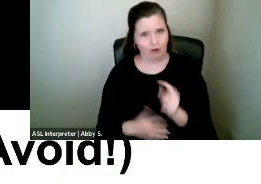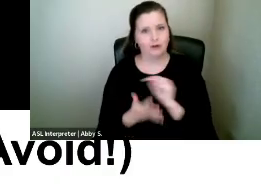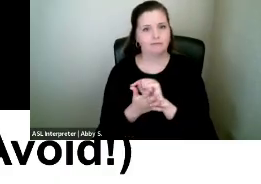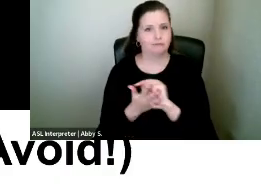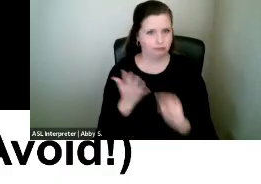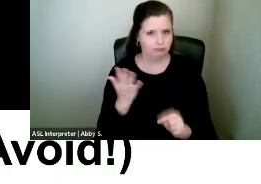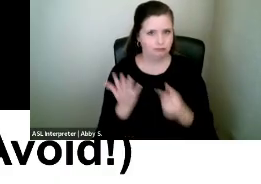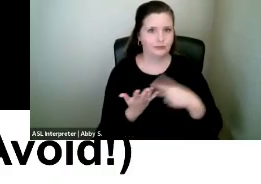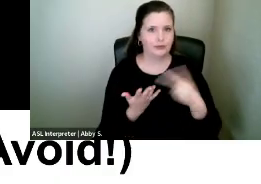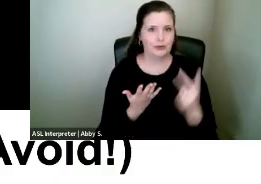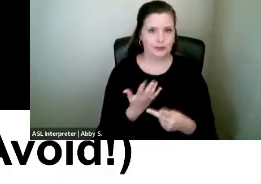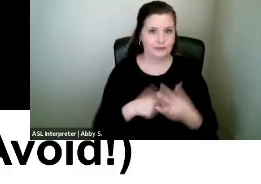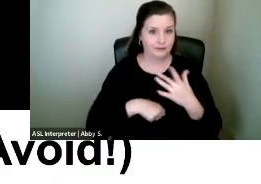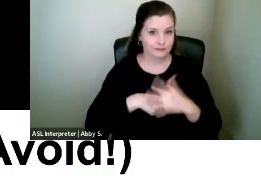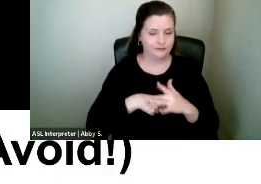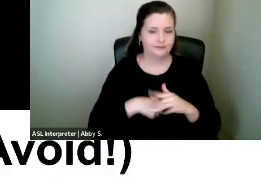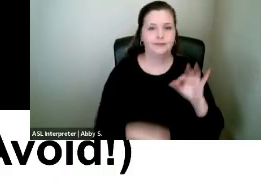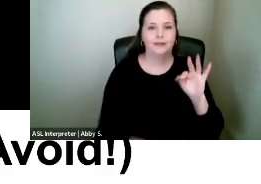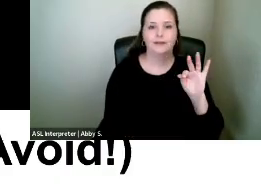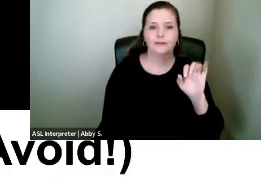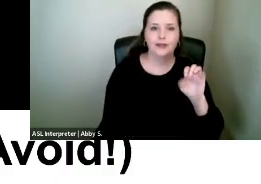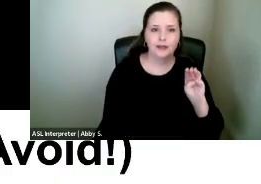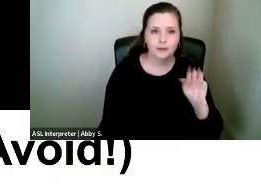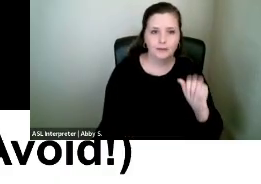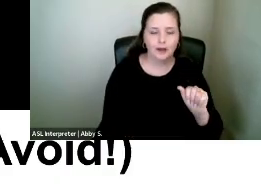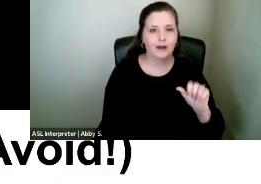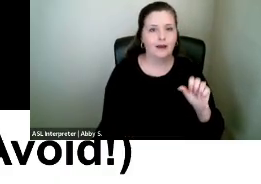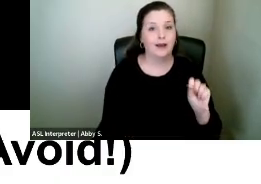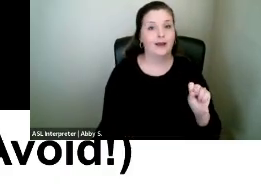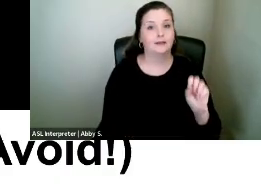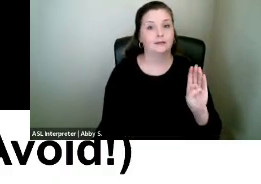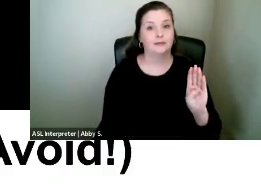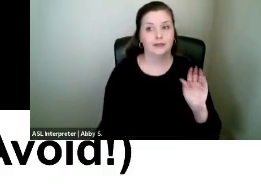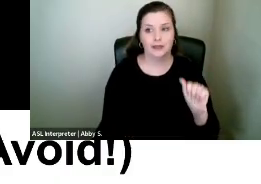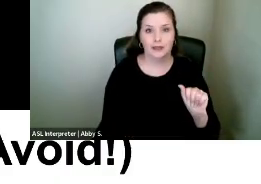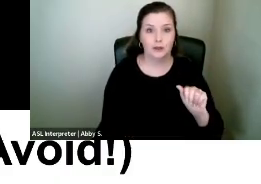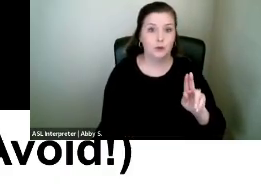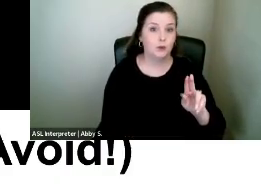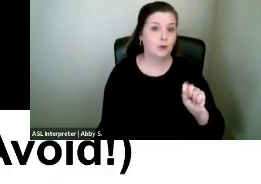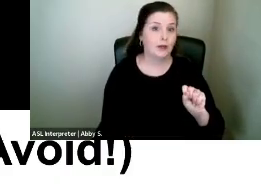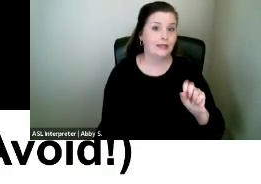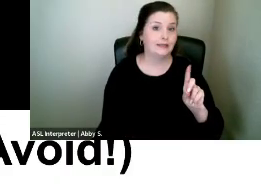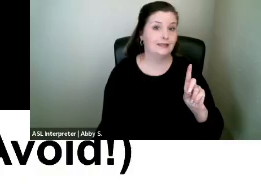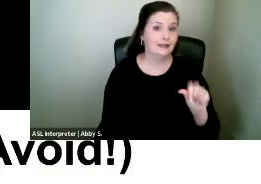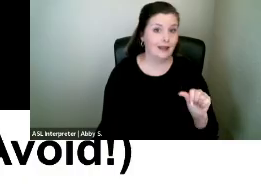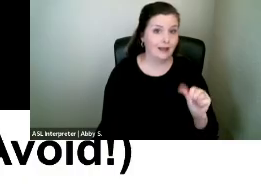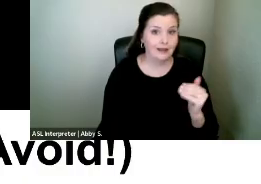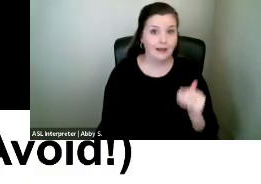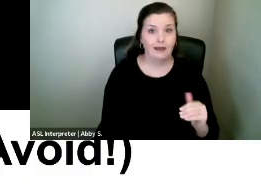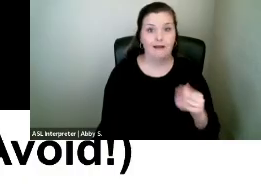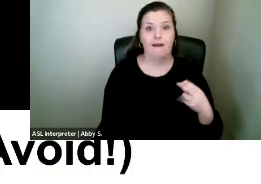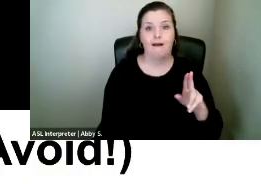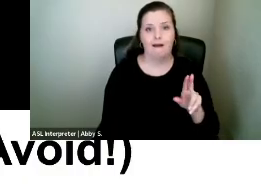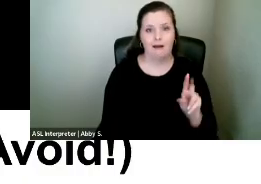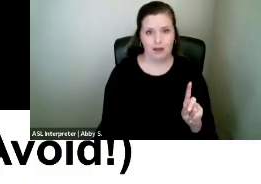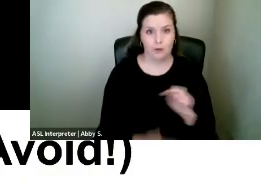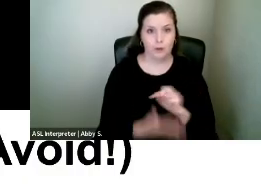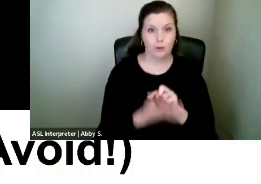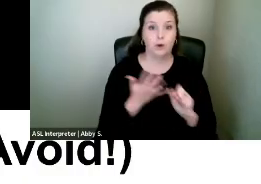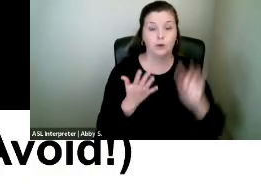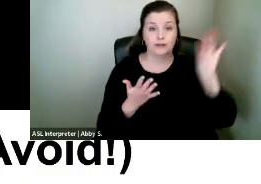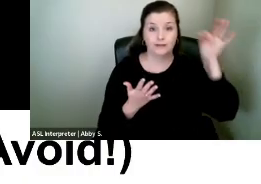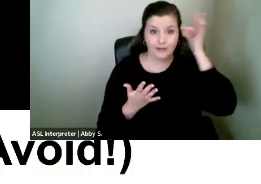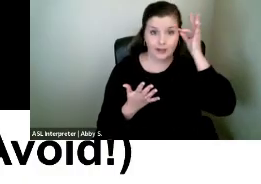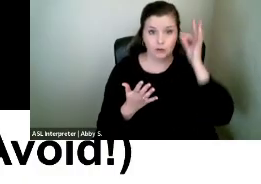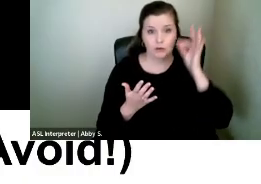before, like FEMA, the Small Business Administration, USDA, and HUD. And these federal agencies,